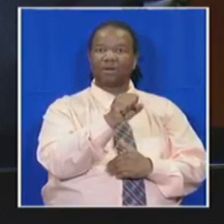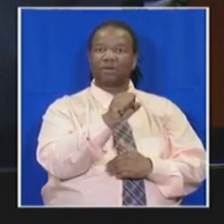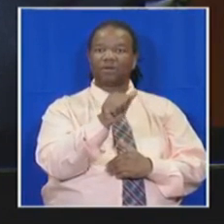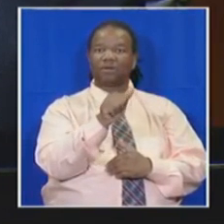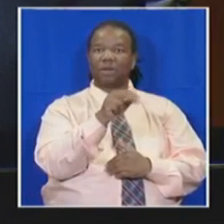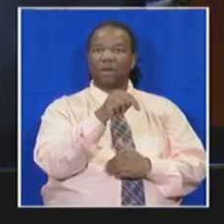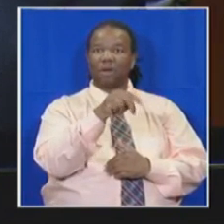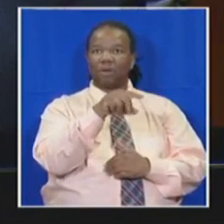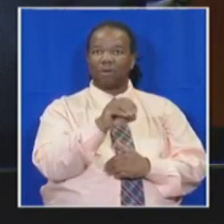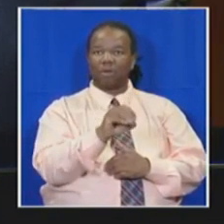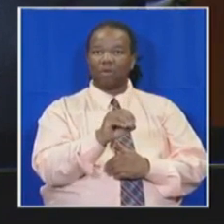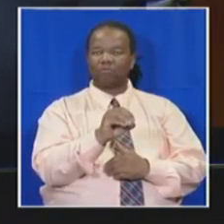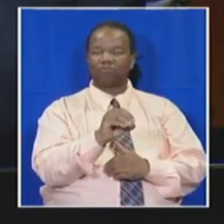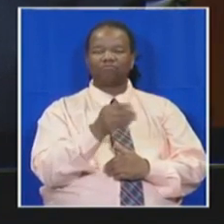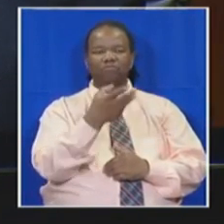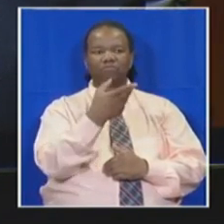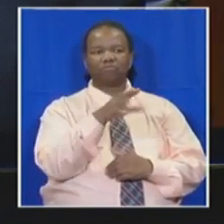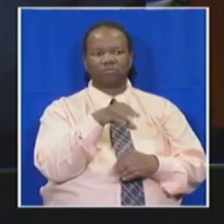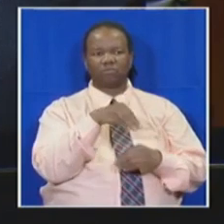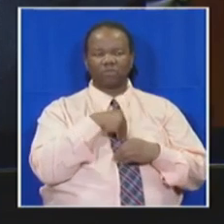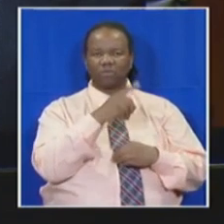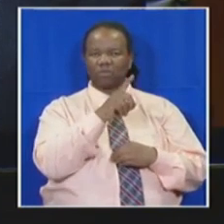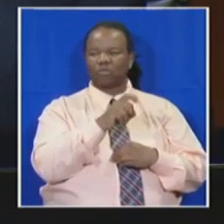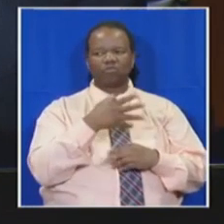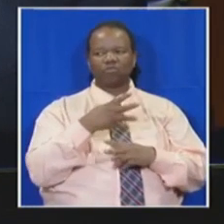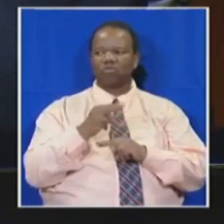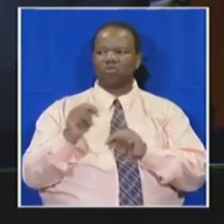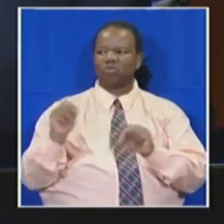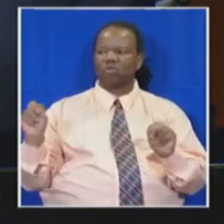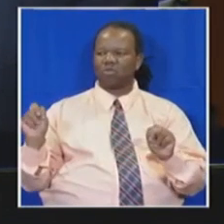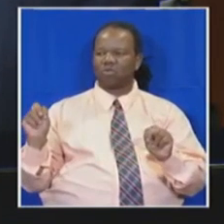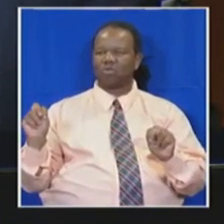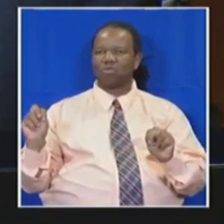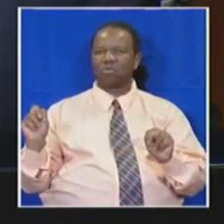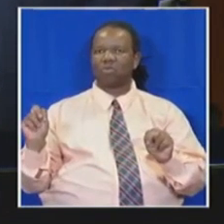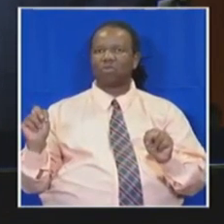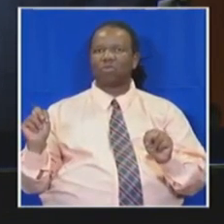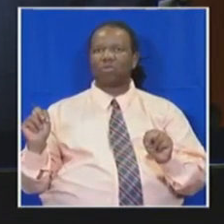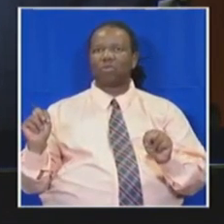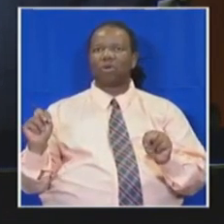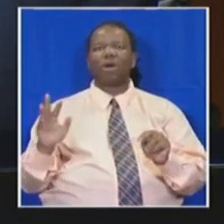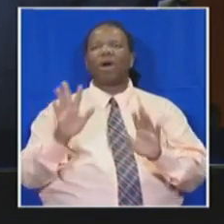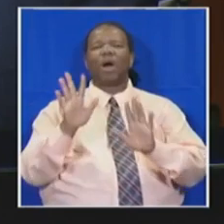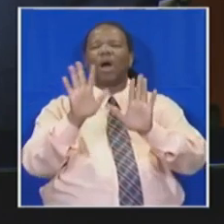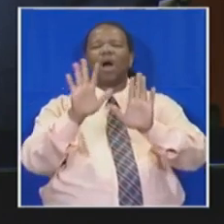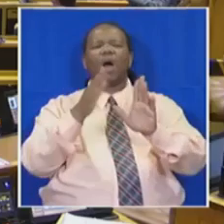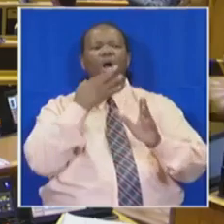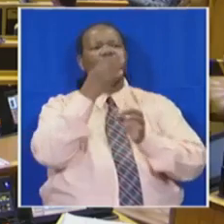question? No, Deputy Chair. No, she's not prepared to take a question. Honourable